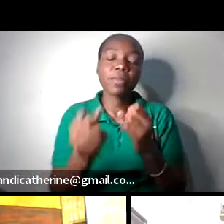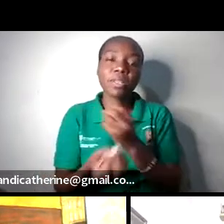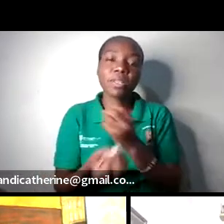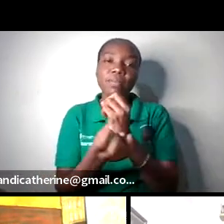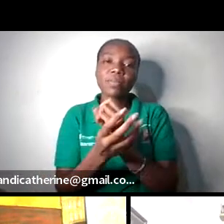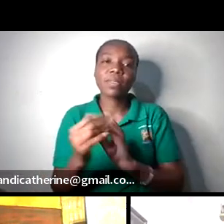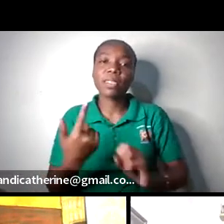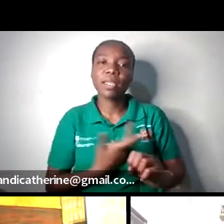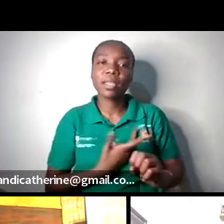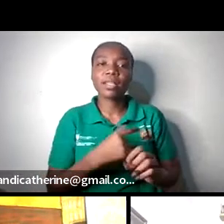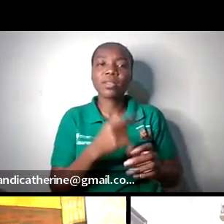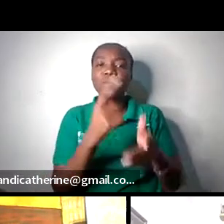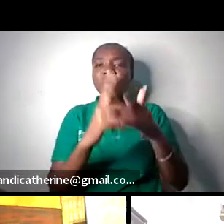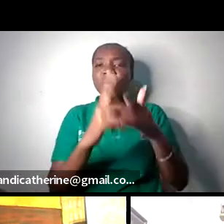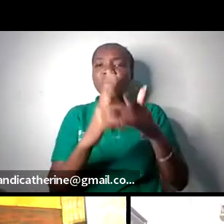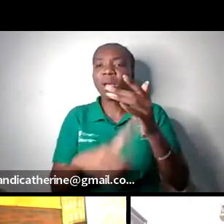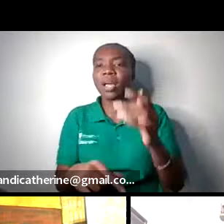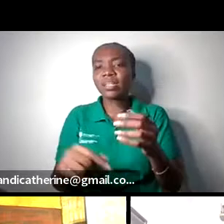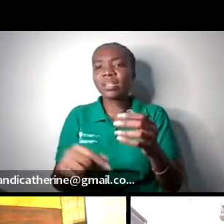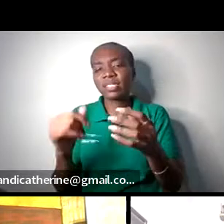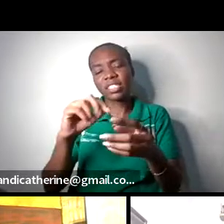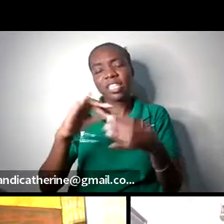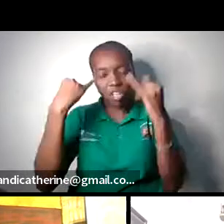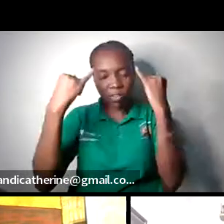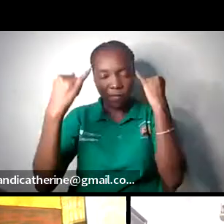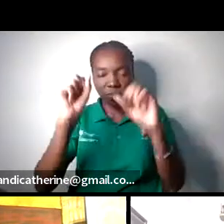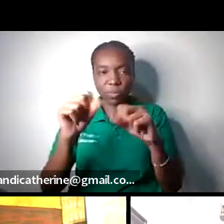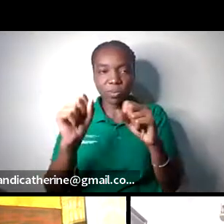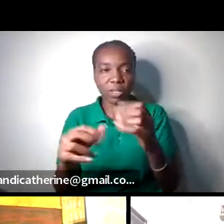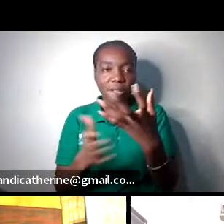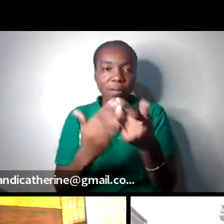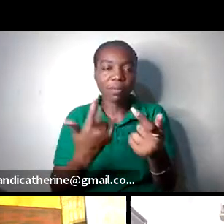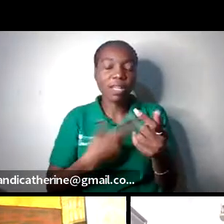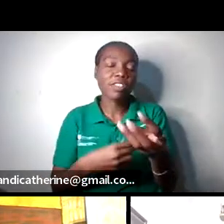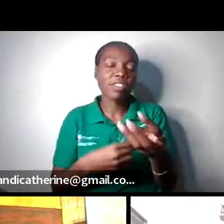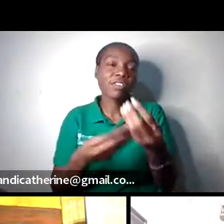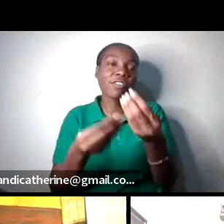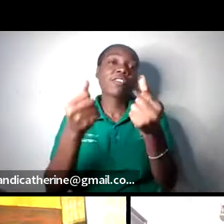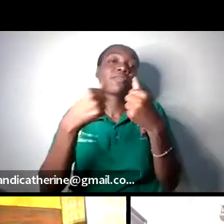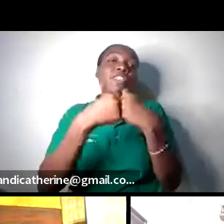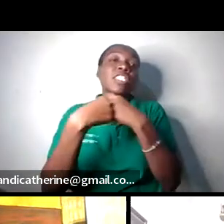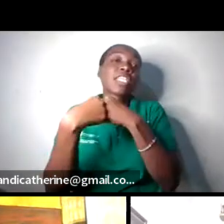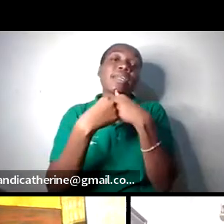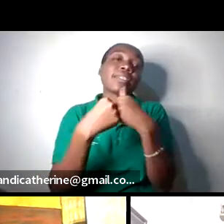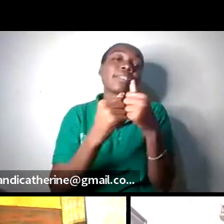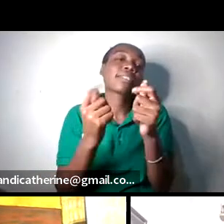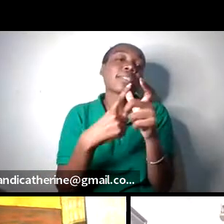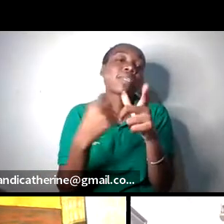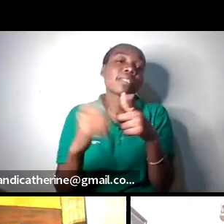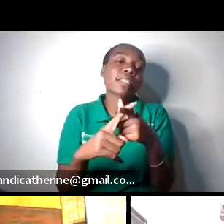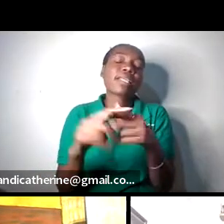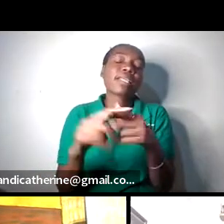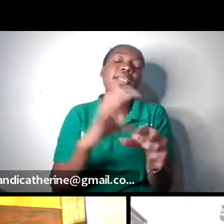fostered across different sectors in Africa to address the challenges and seize emerging opportunities?